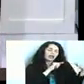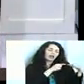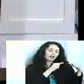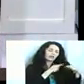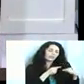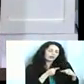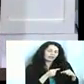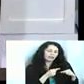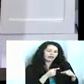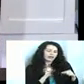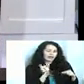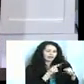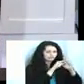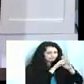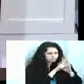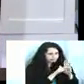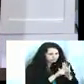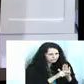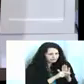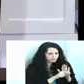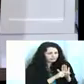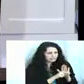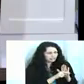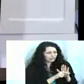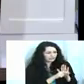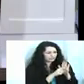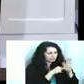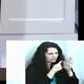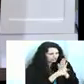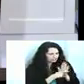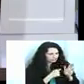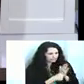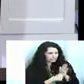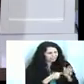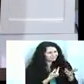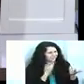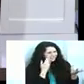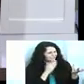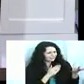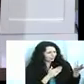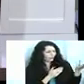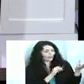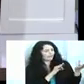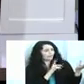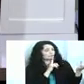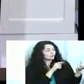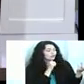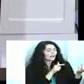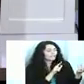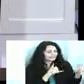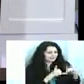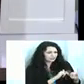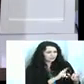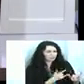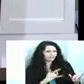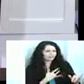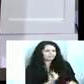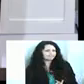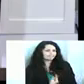that had been said about her, whether they were true or not, that she felt completely